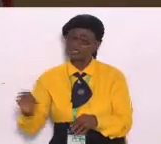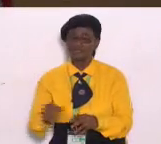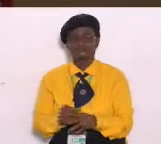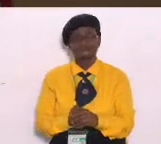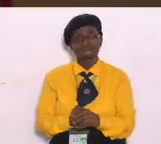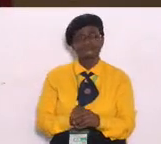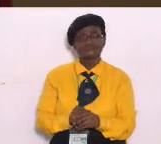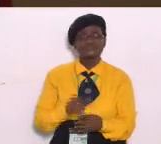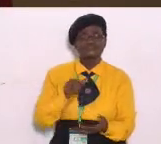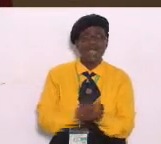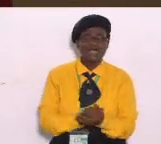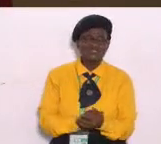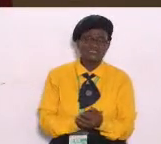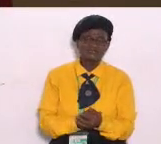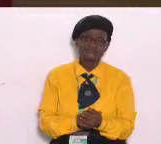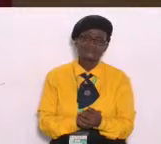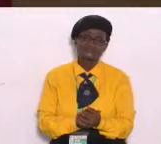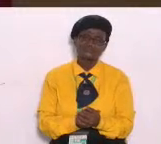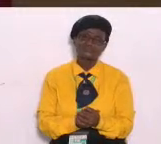that